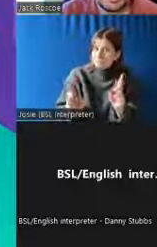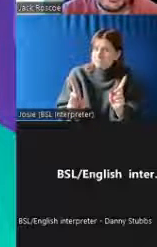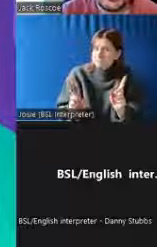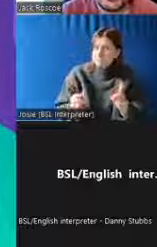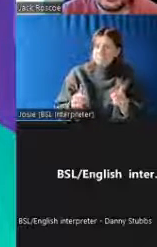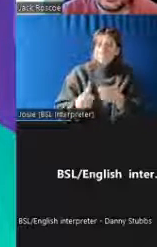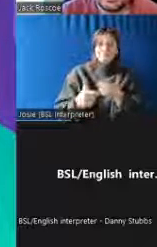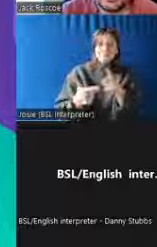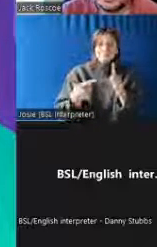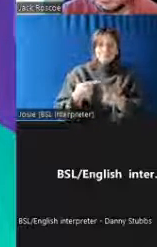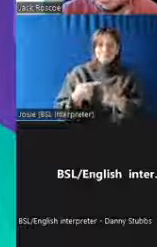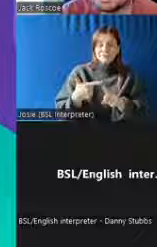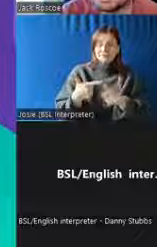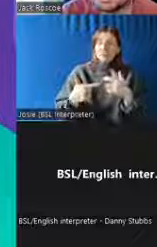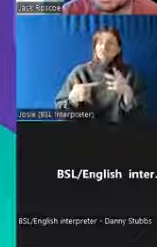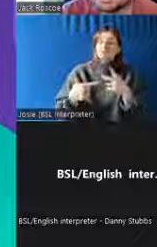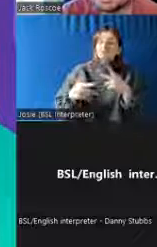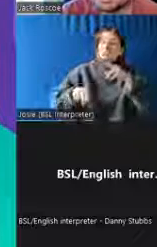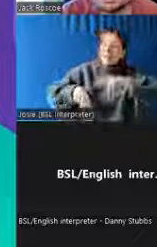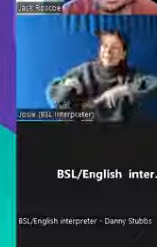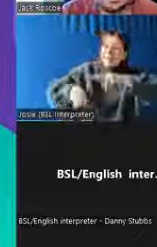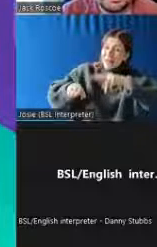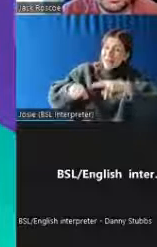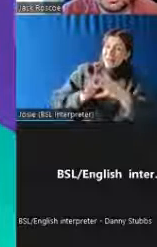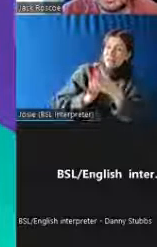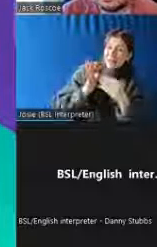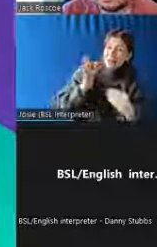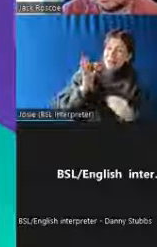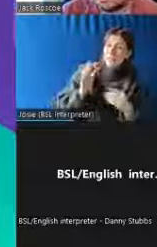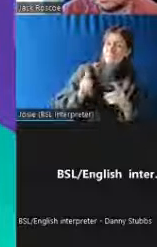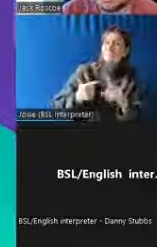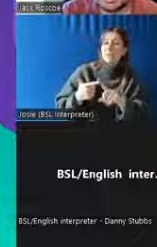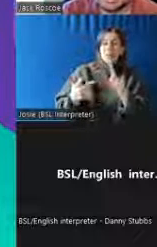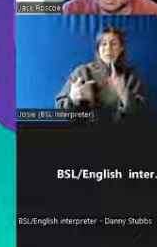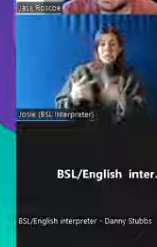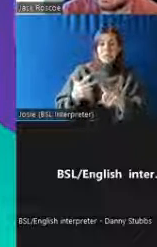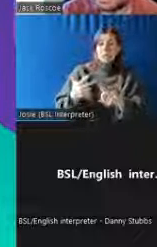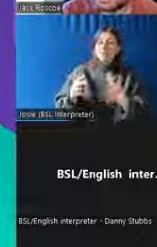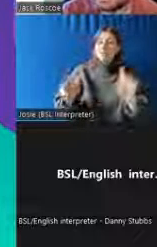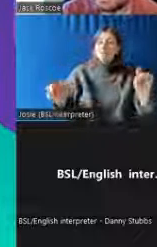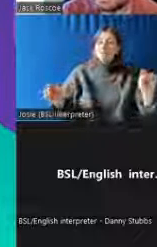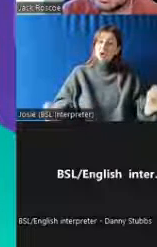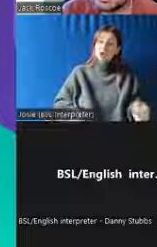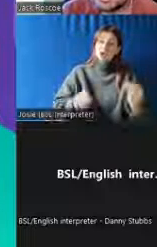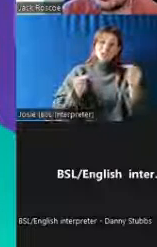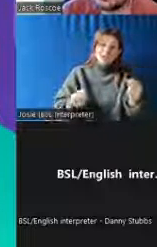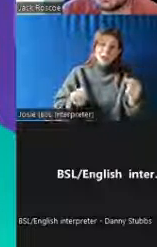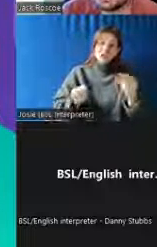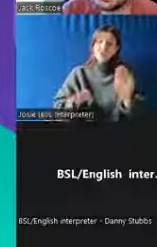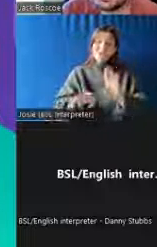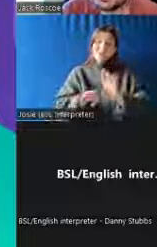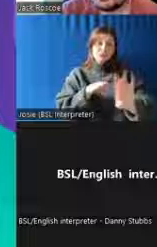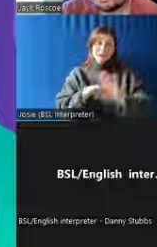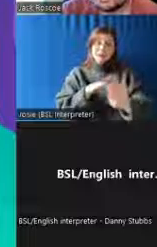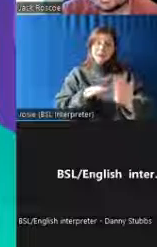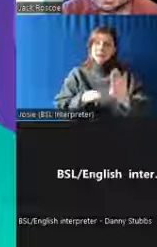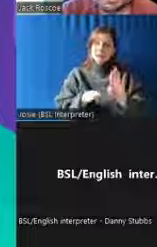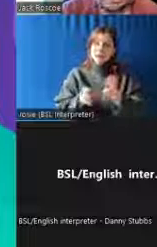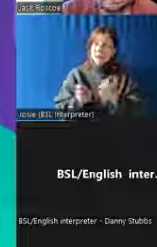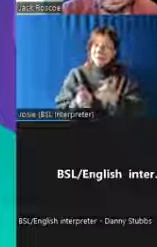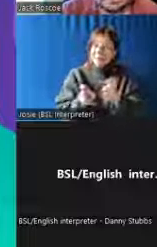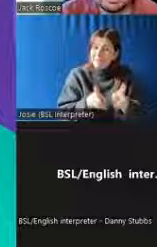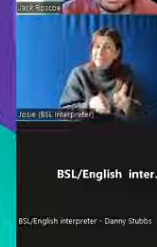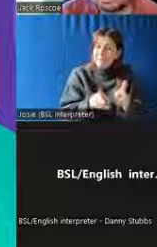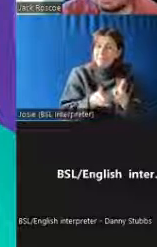be looking at evaluation examples that might be useful, and then we'll talk about the challenges and practical methods for collecting data in public